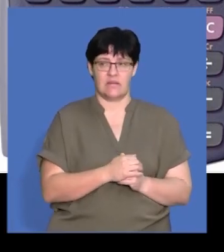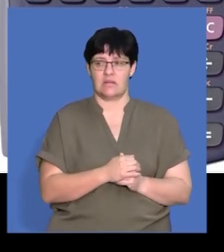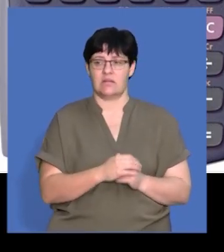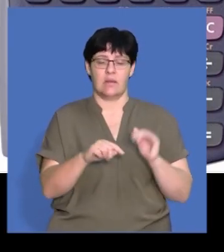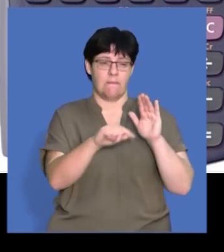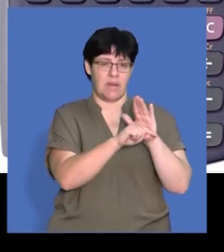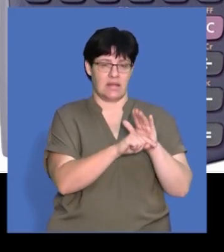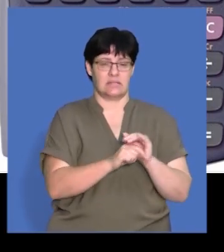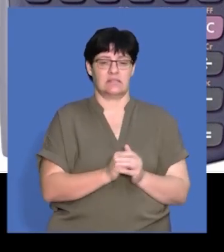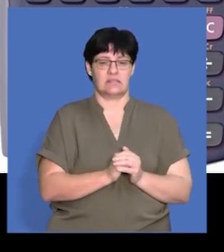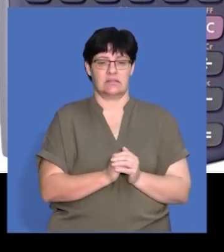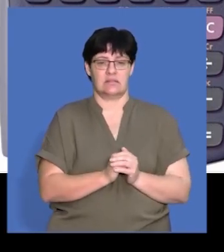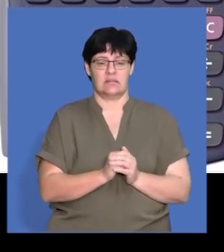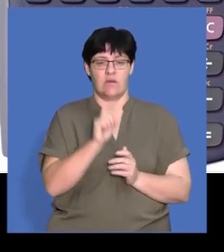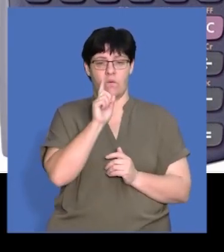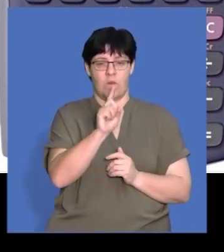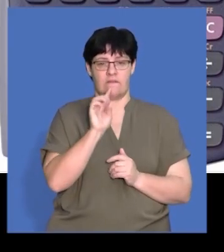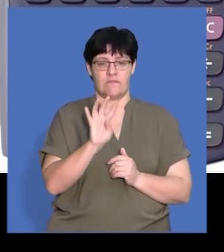to minus the rebate of your